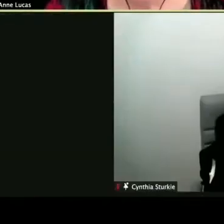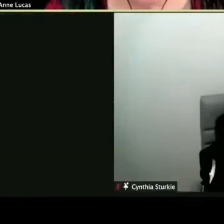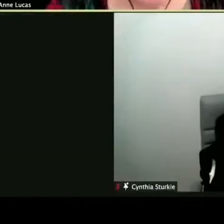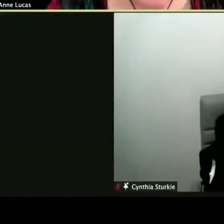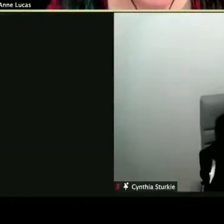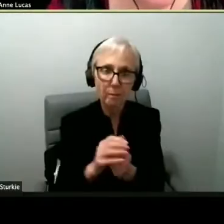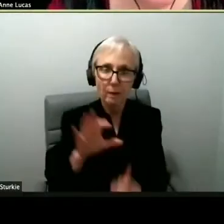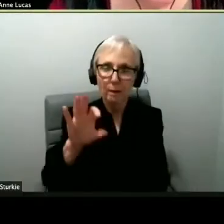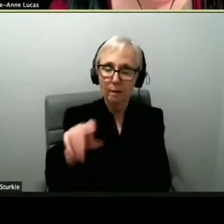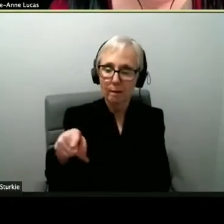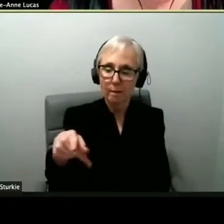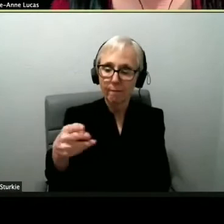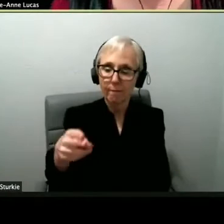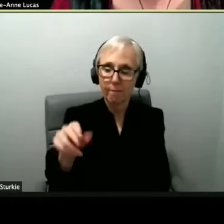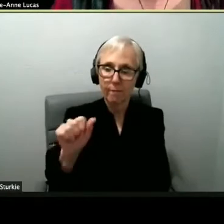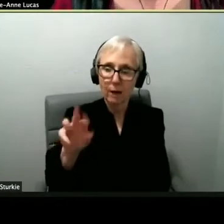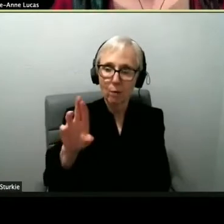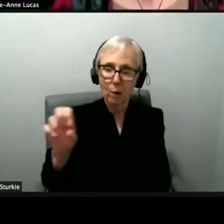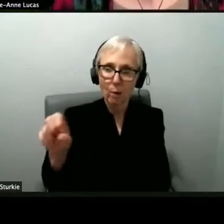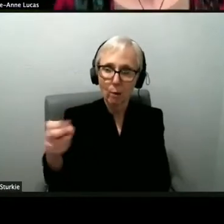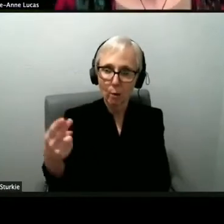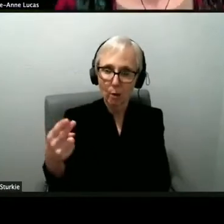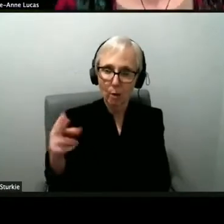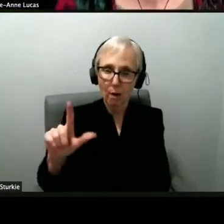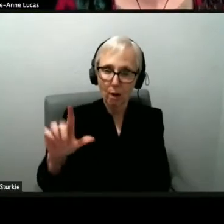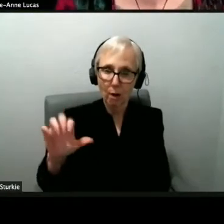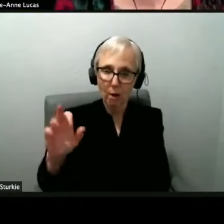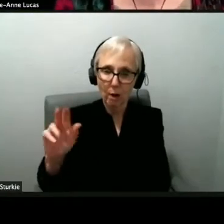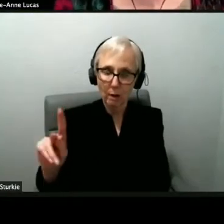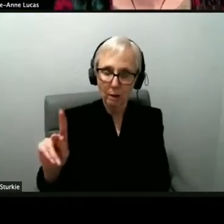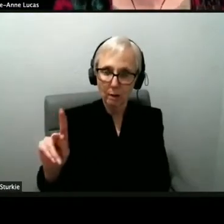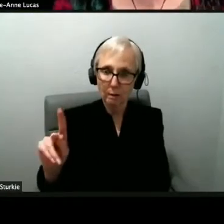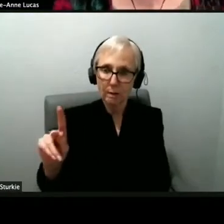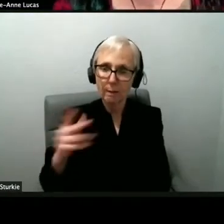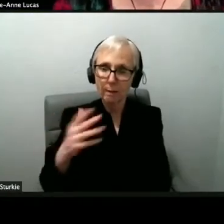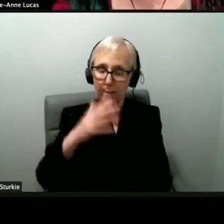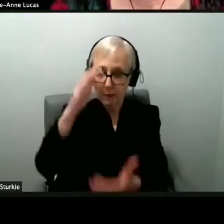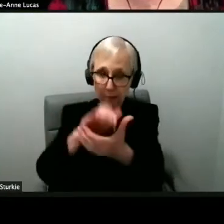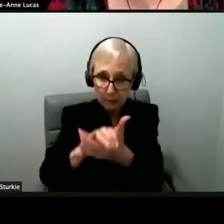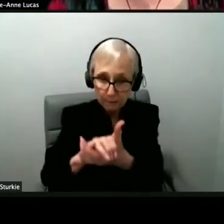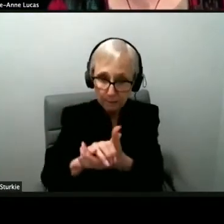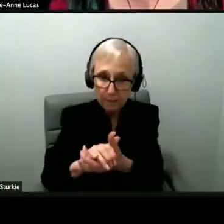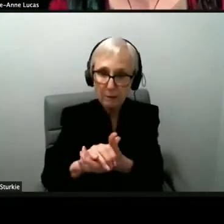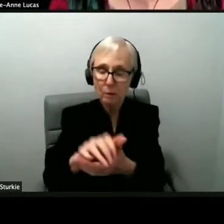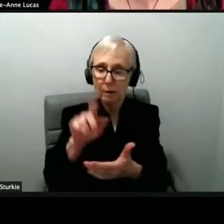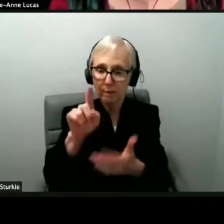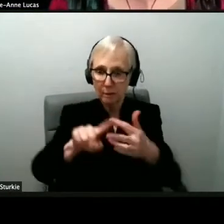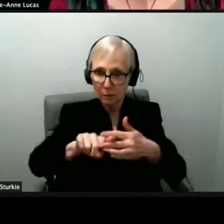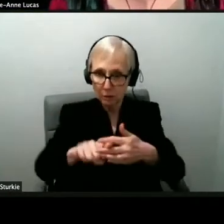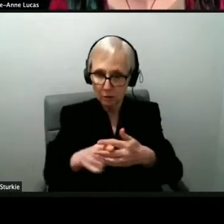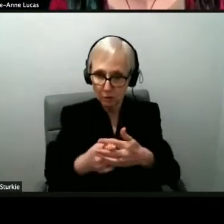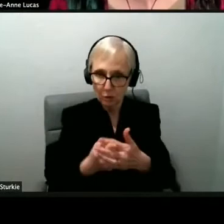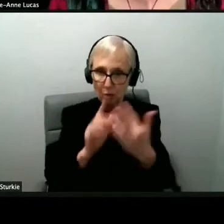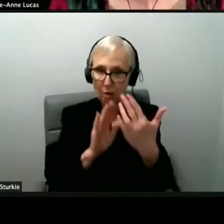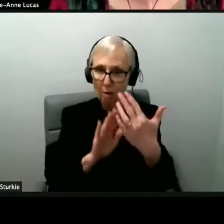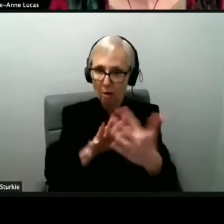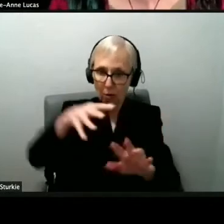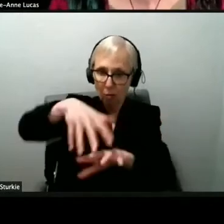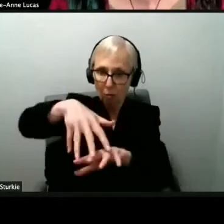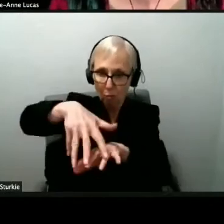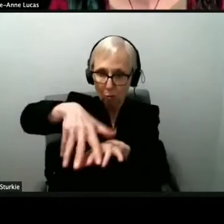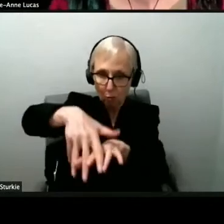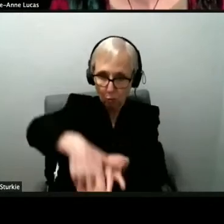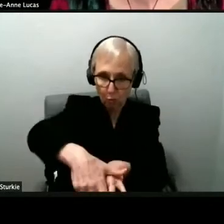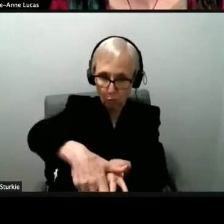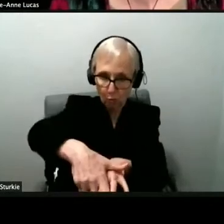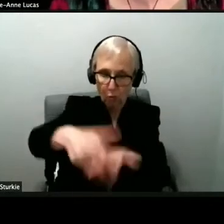question is Farrell Clark. Thank you. So my belief is that we have to start with addressing the root cause. And there's